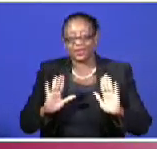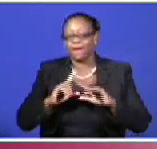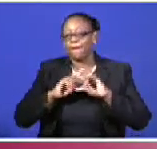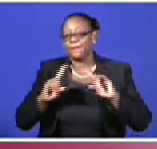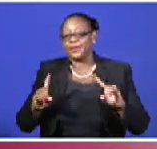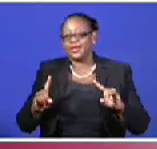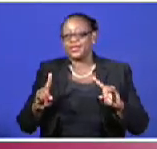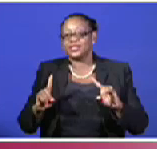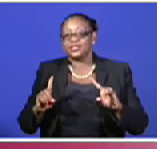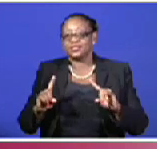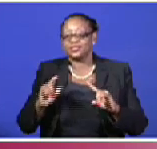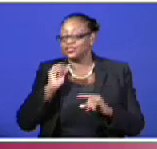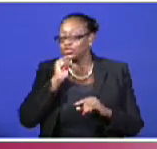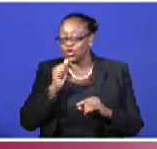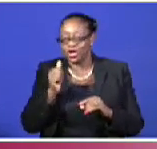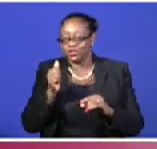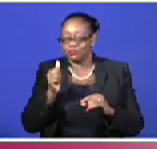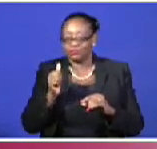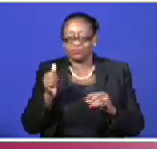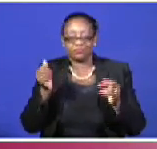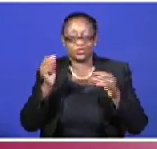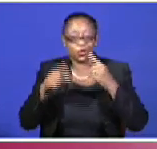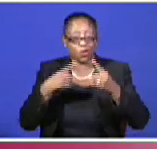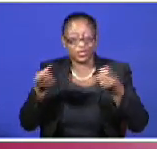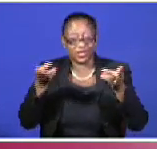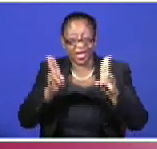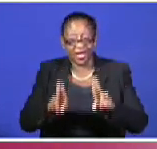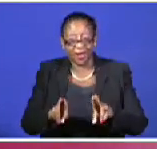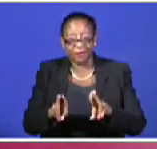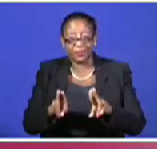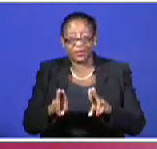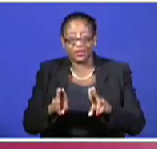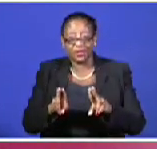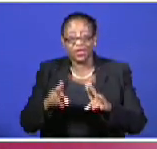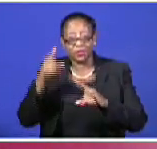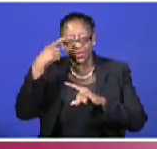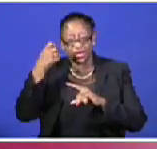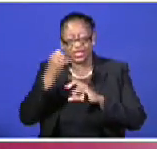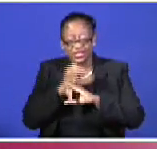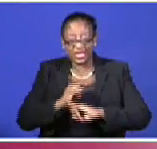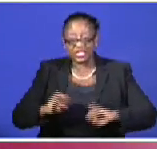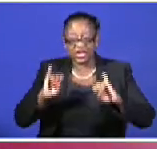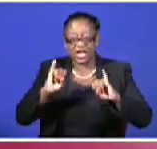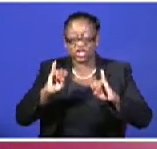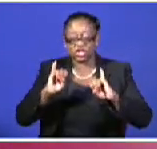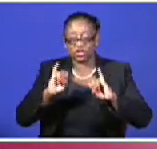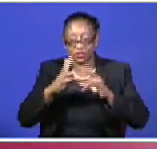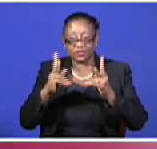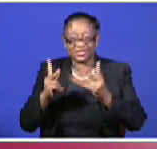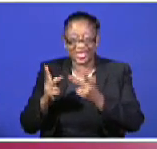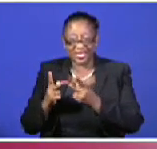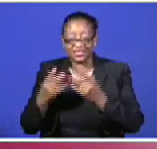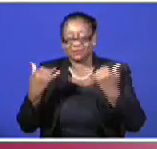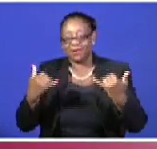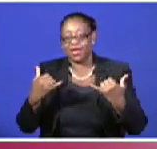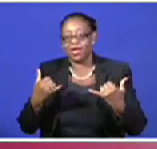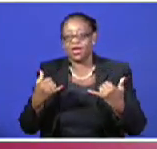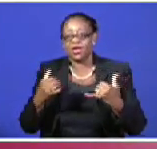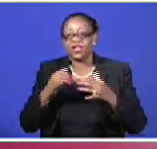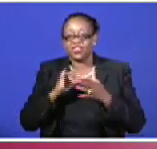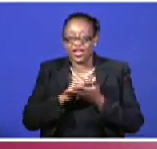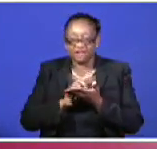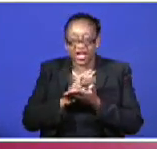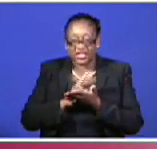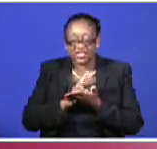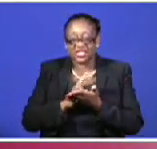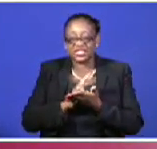unfortunately, that is not going to happen at a lot of international sites right now. There are a couple of the other vaccines that are